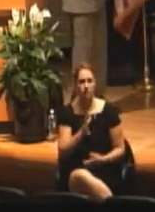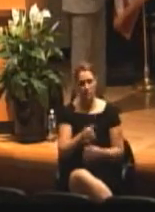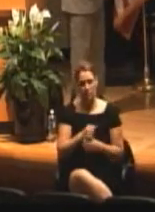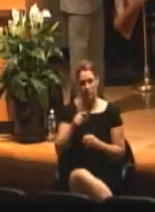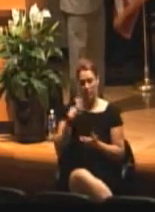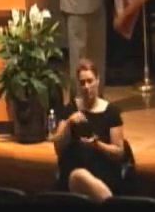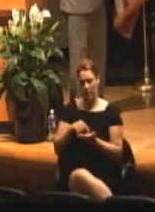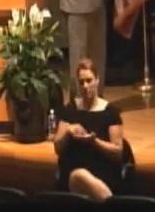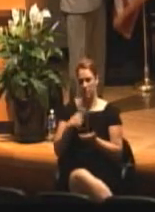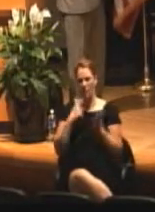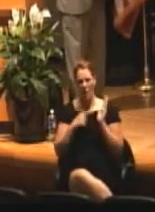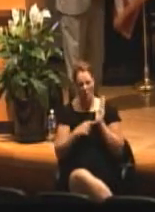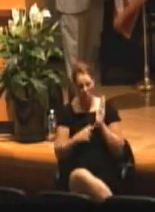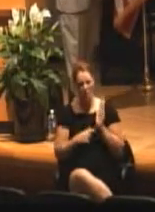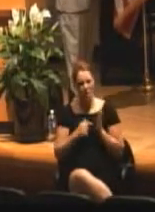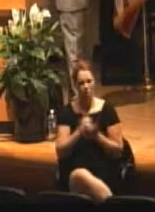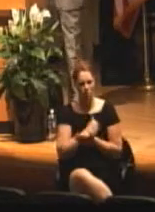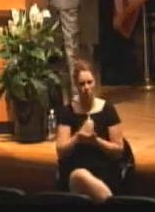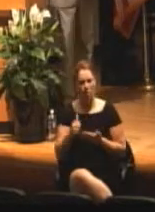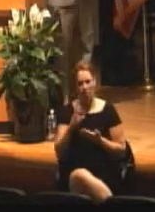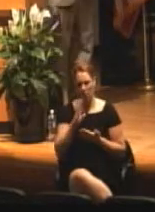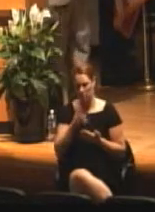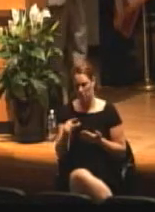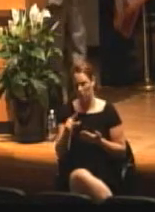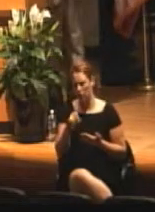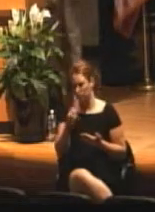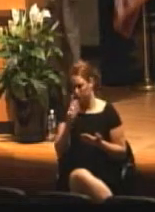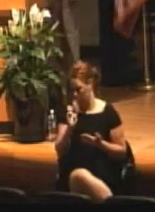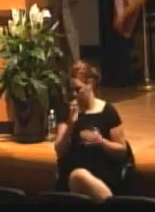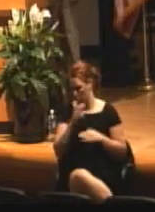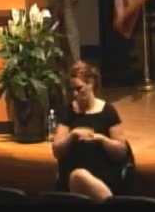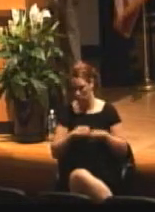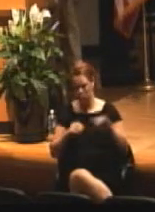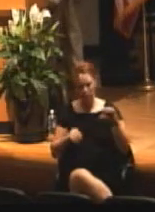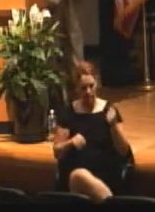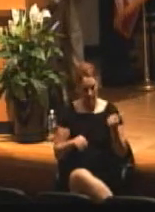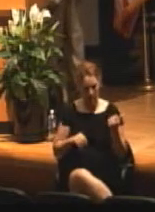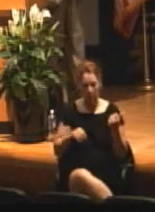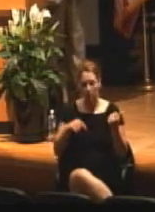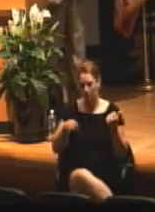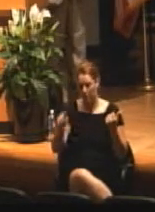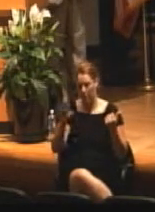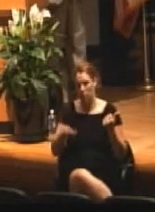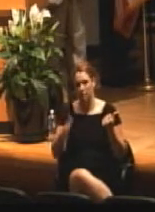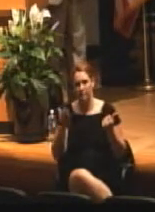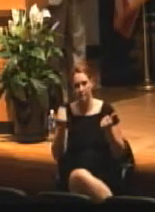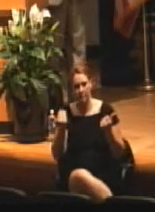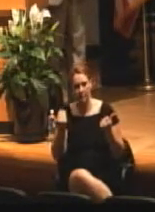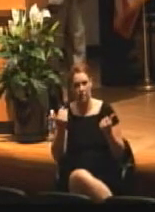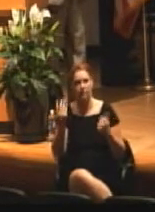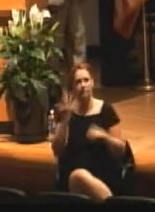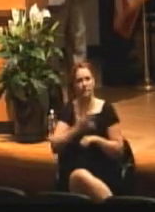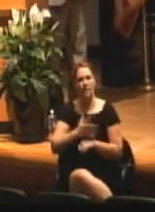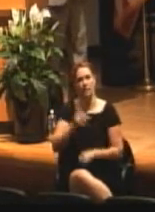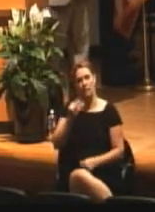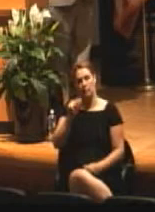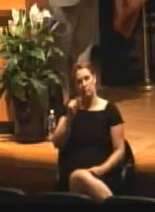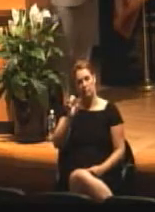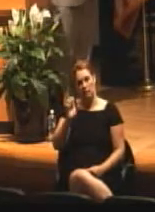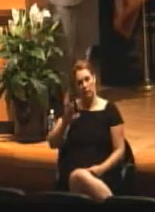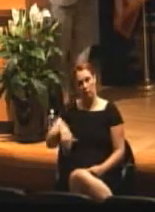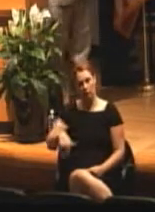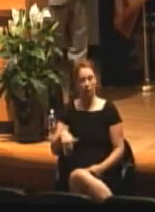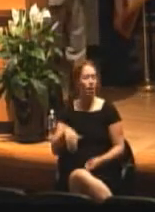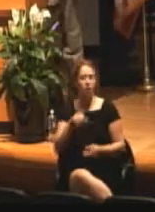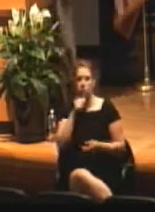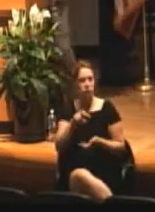credit card was due on the 10th and I didn't pay it until the 15th, you should be in good shape. You probably pay a late fee and they probably charge you for it. But as far as the